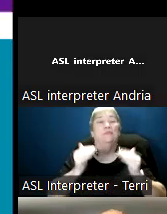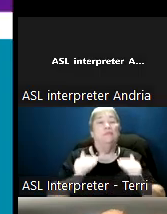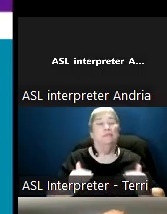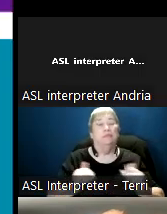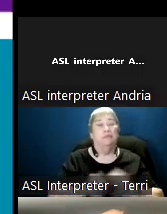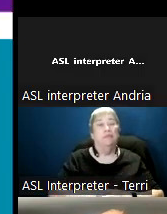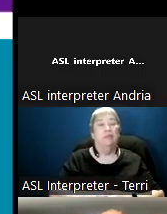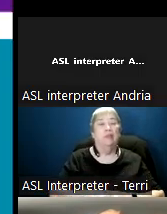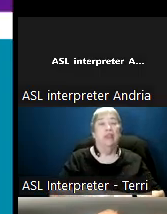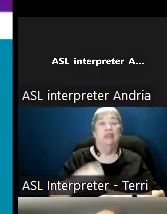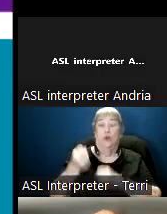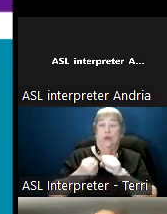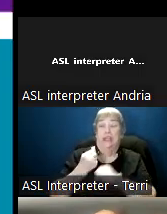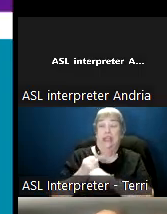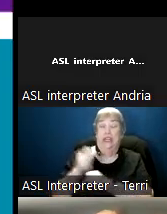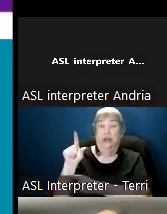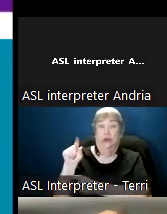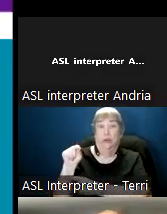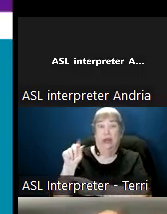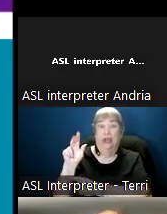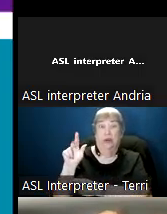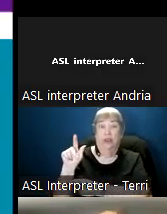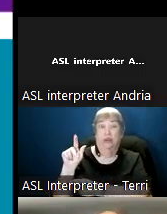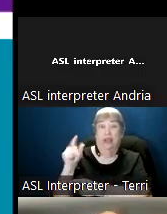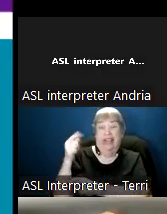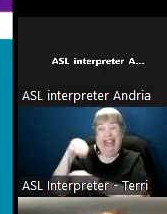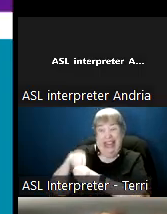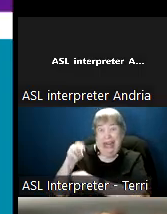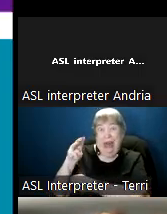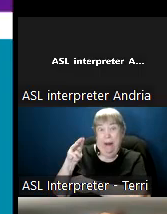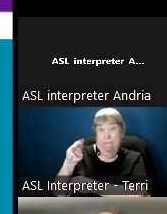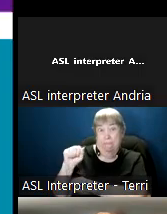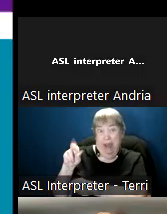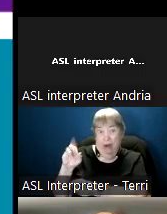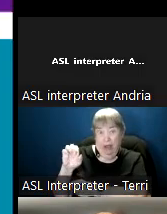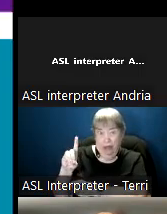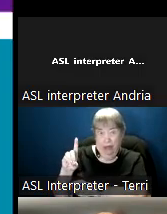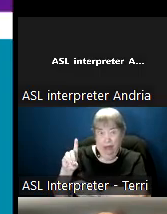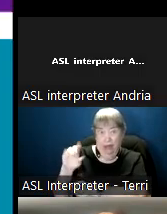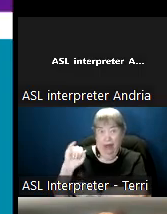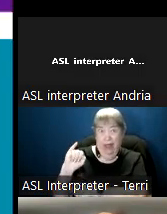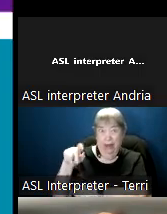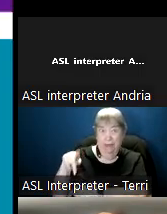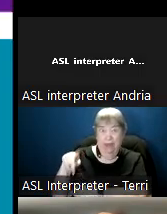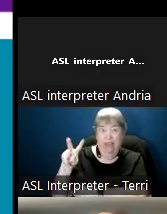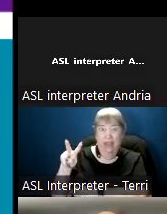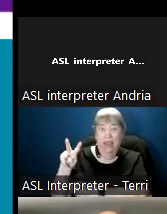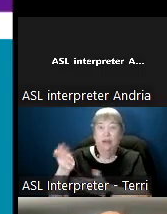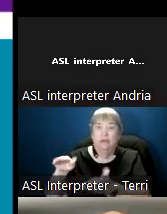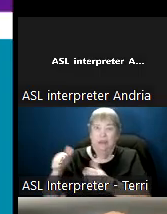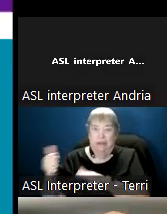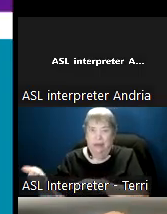So 2023 Maryland IPV-related fatalities. I am happy to announce that our number